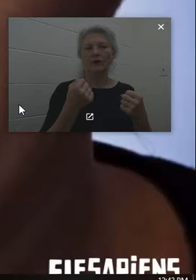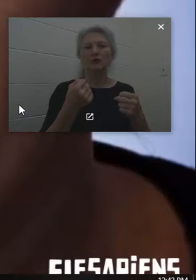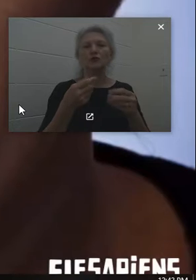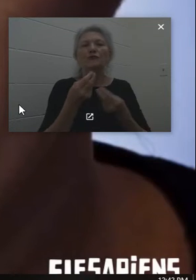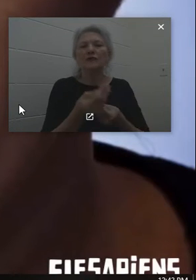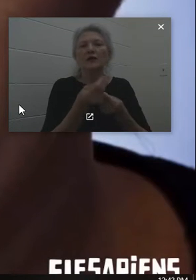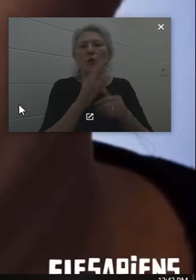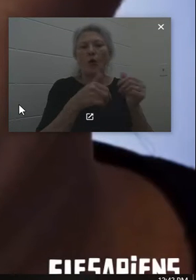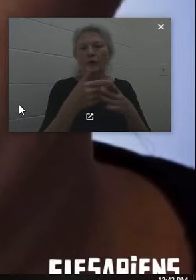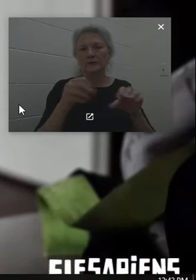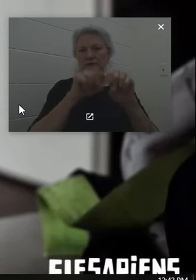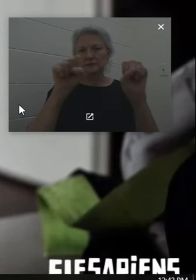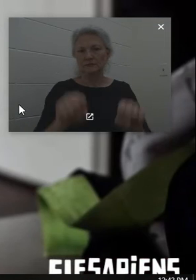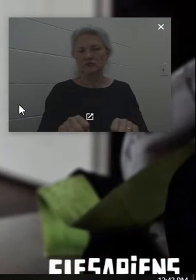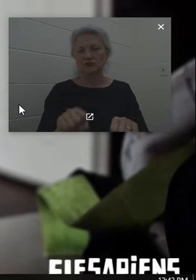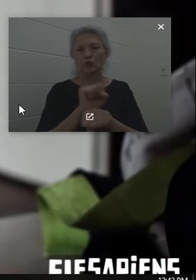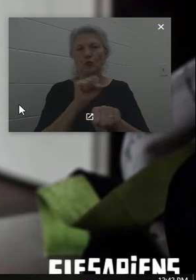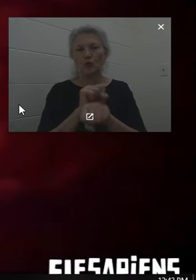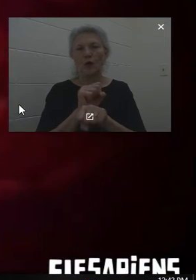properly.